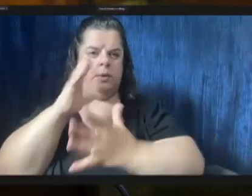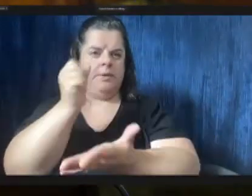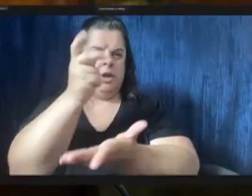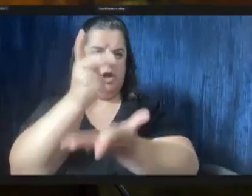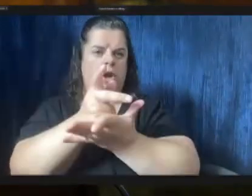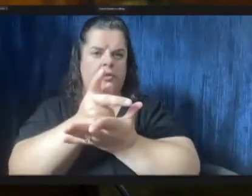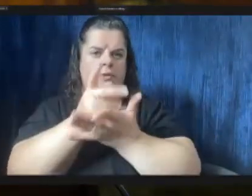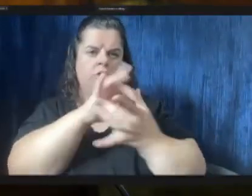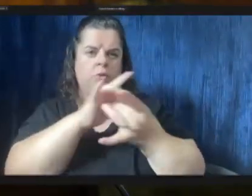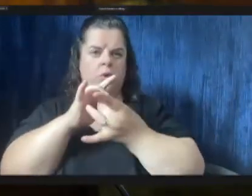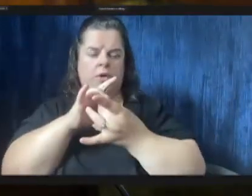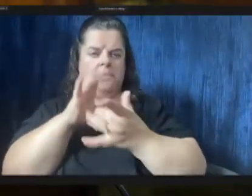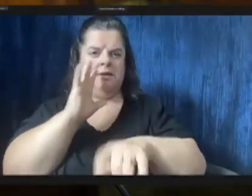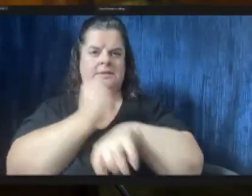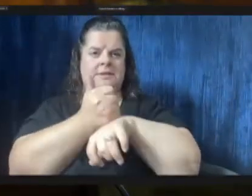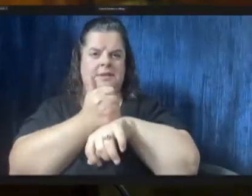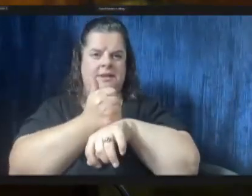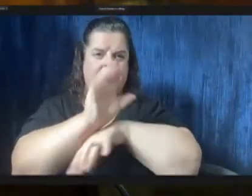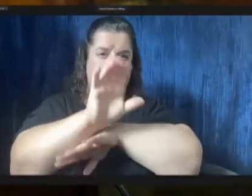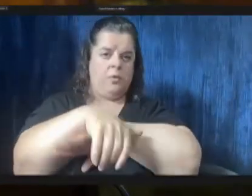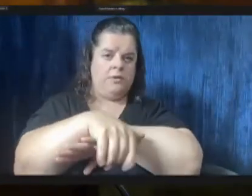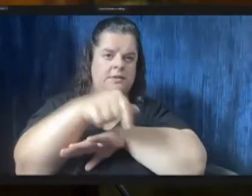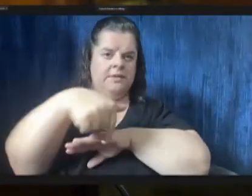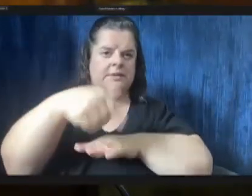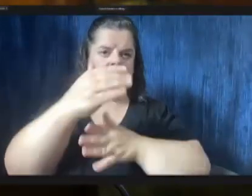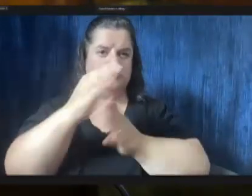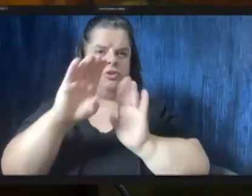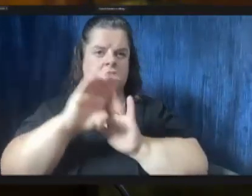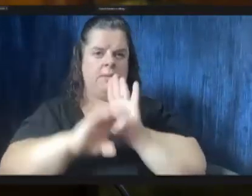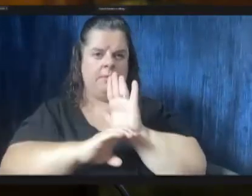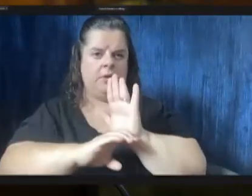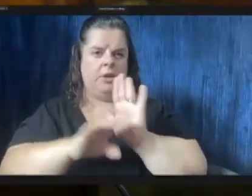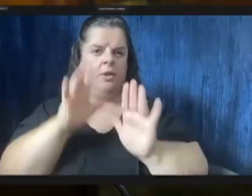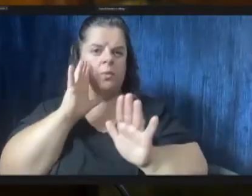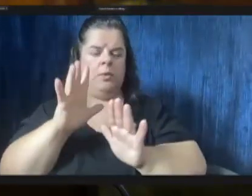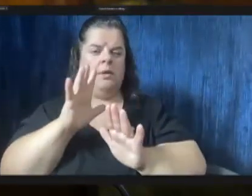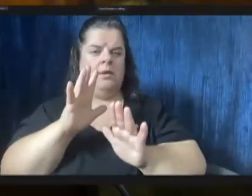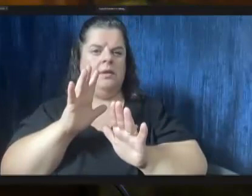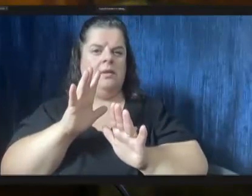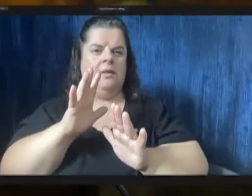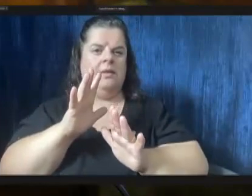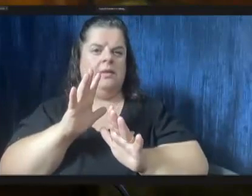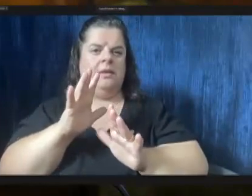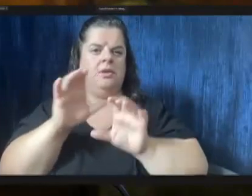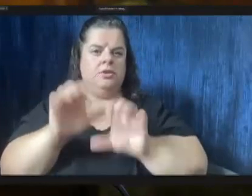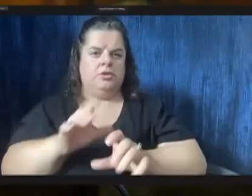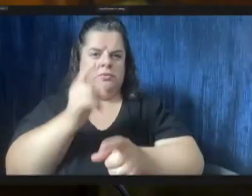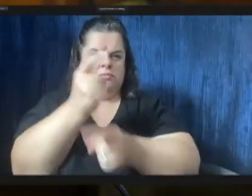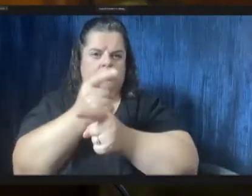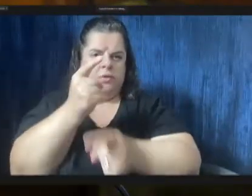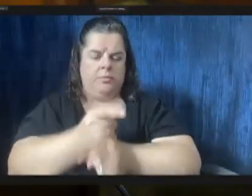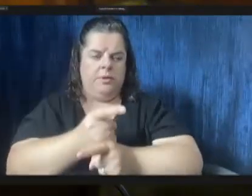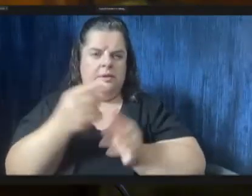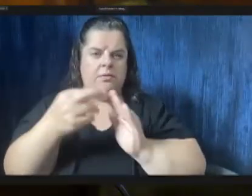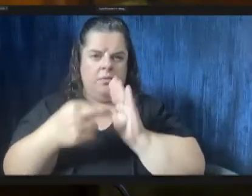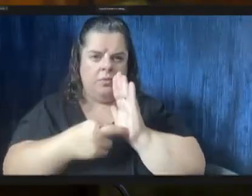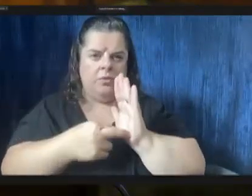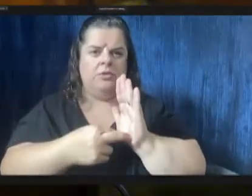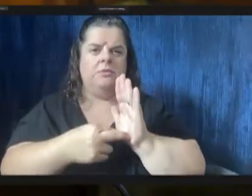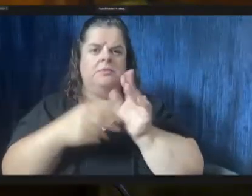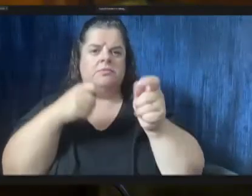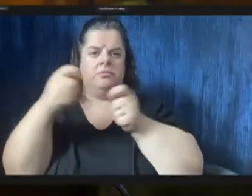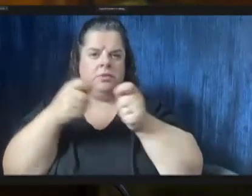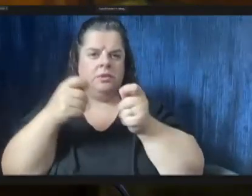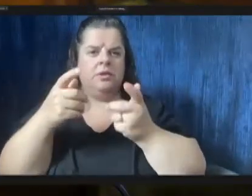to coordinate implementation and enforcement of this chapter and shall promulgate appropriate guidelines and/or regulations for